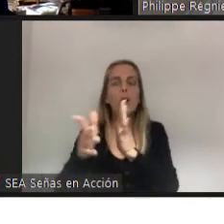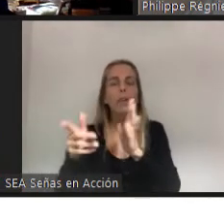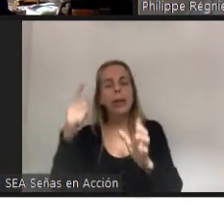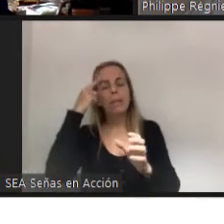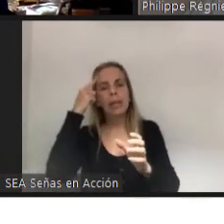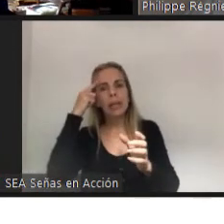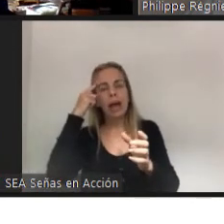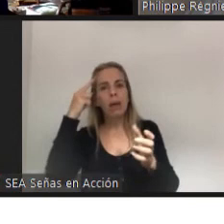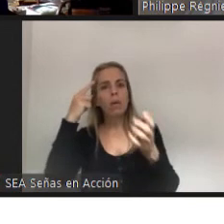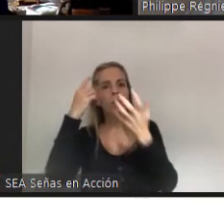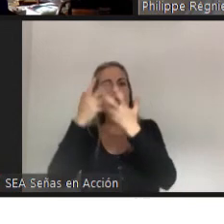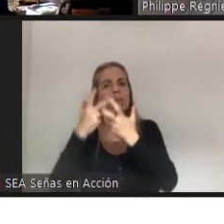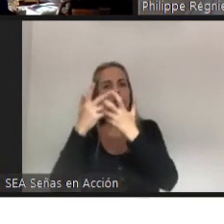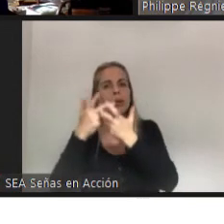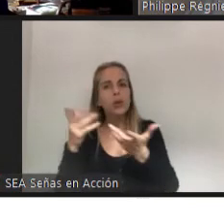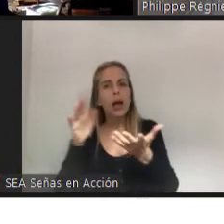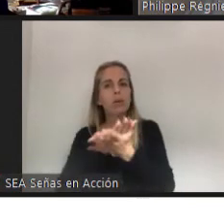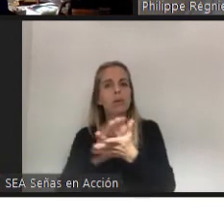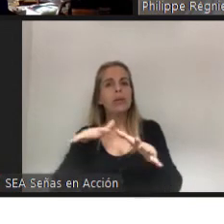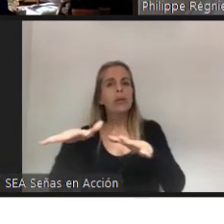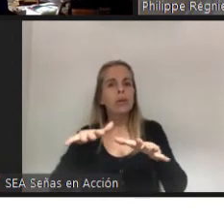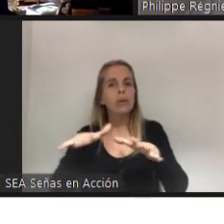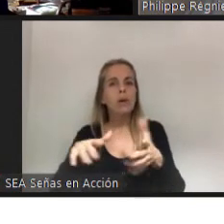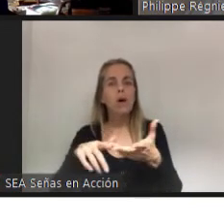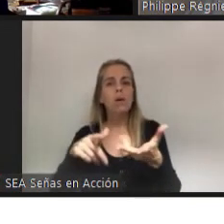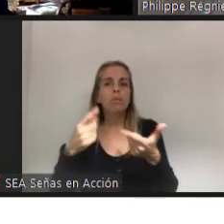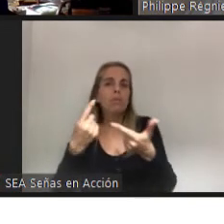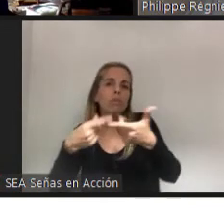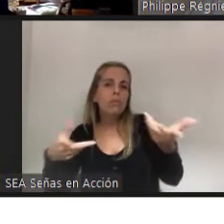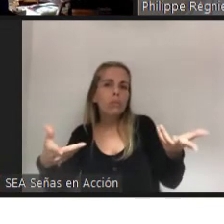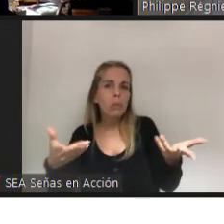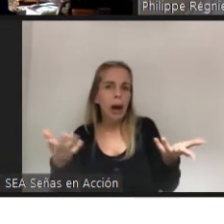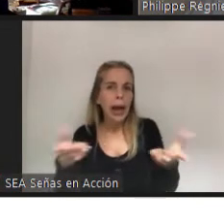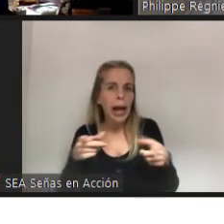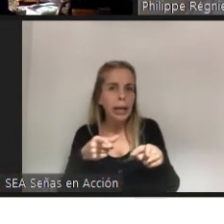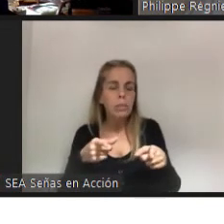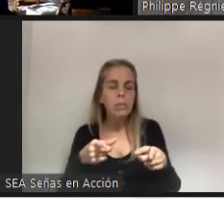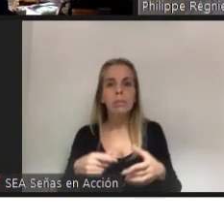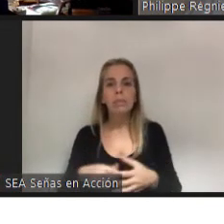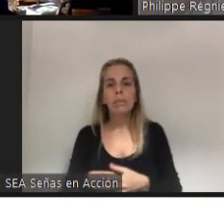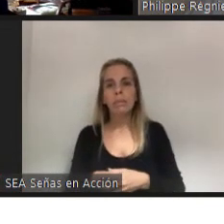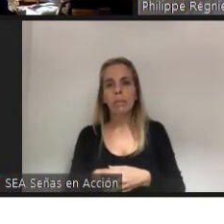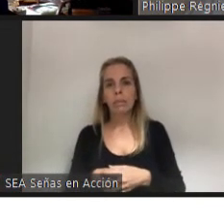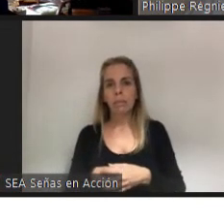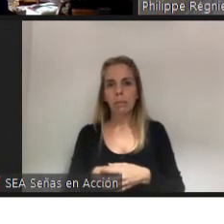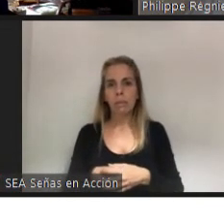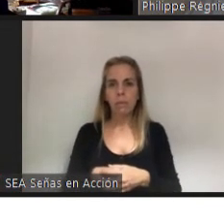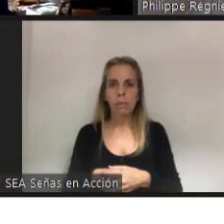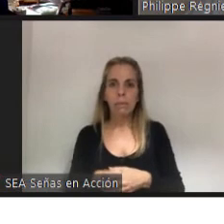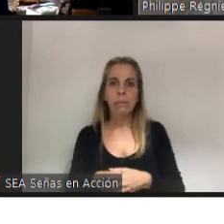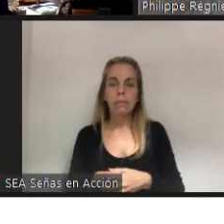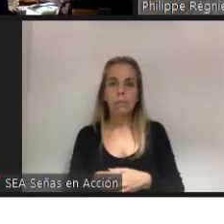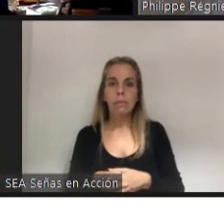it's a way to rethink them as well. And we have to be very judgmental here